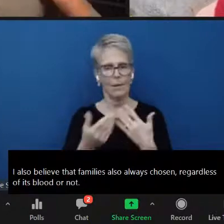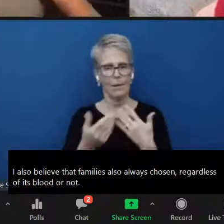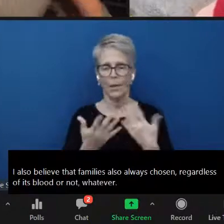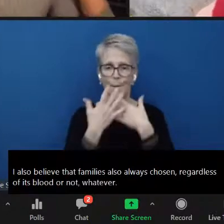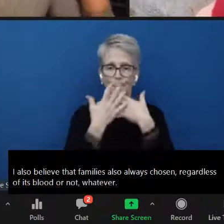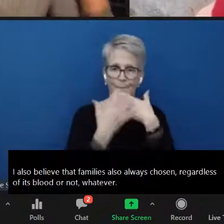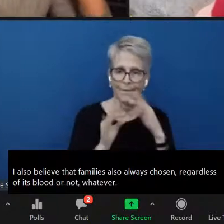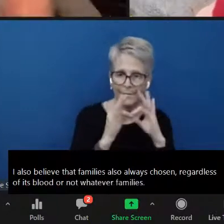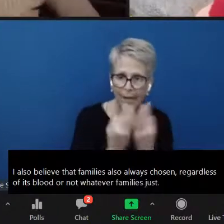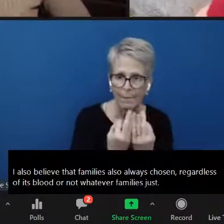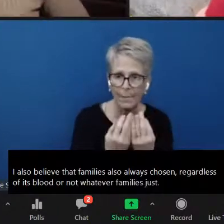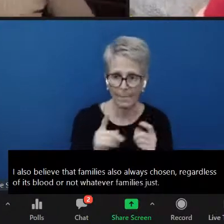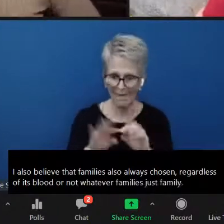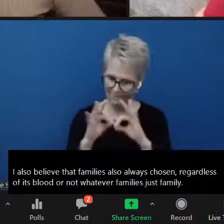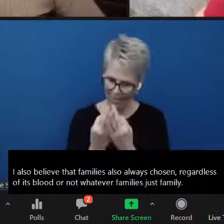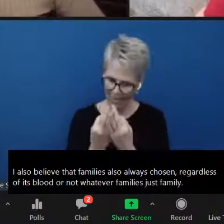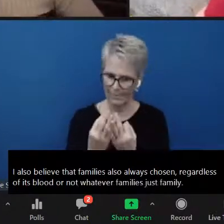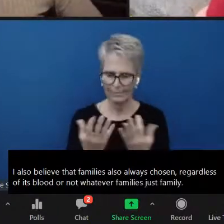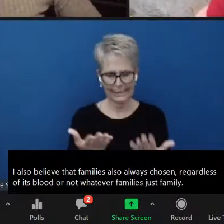whatever, family is just family.